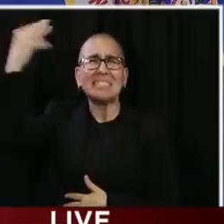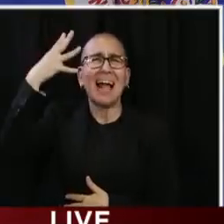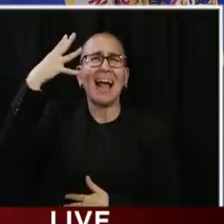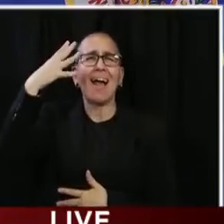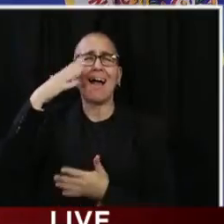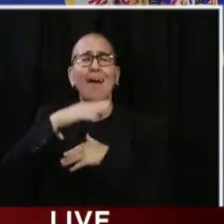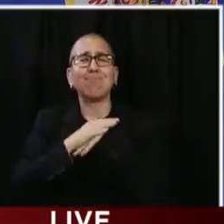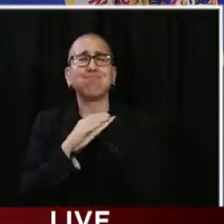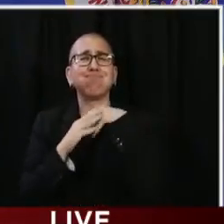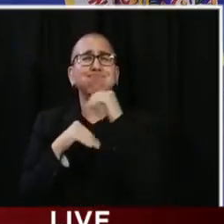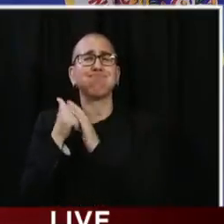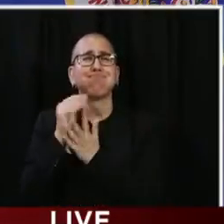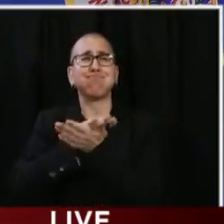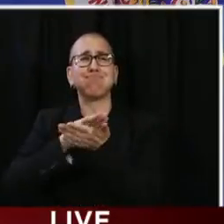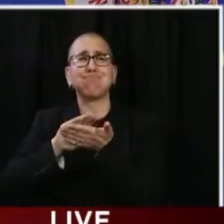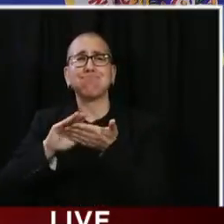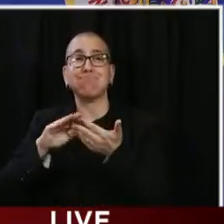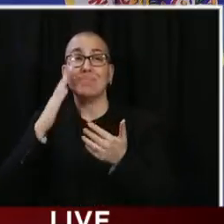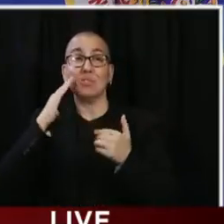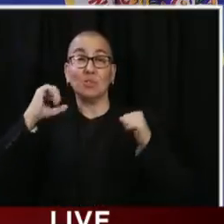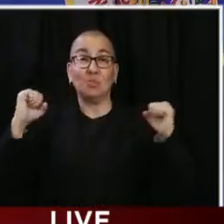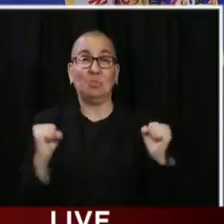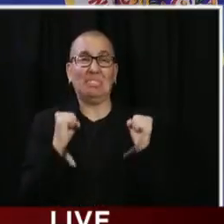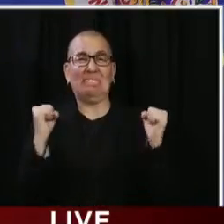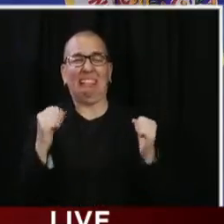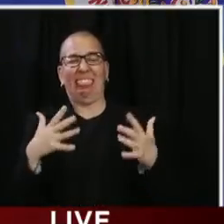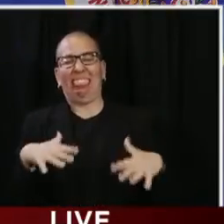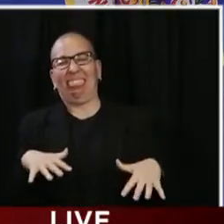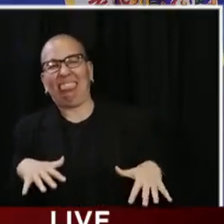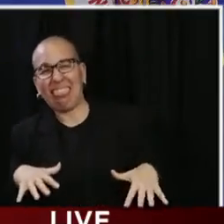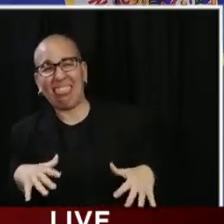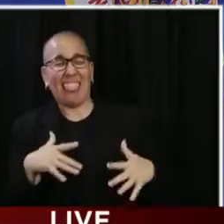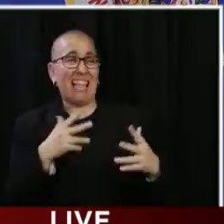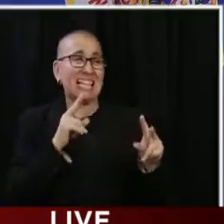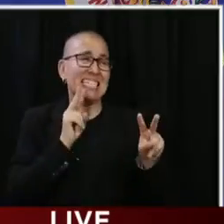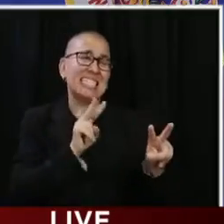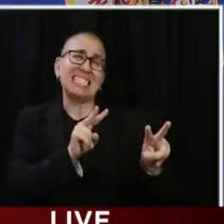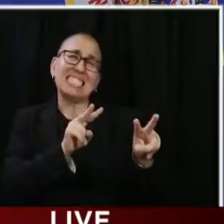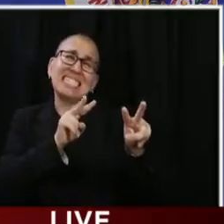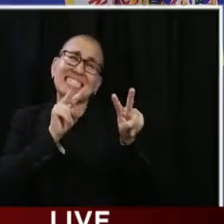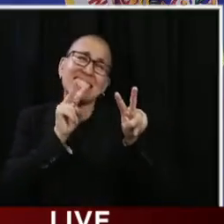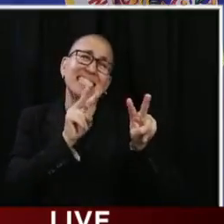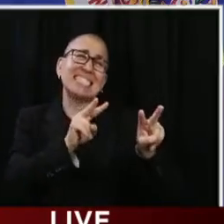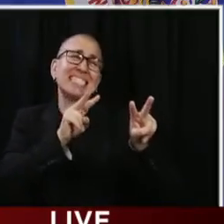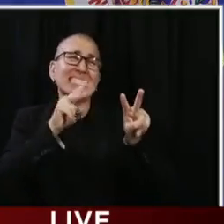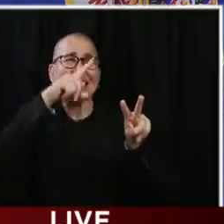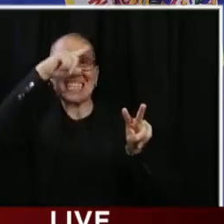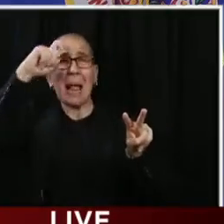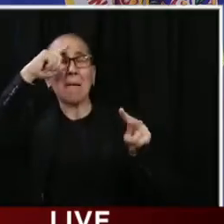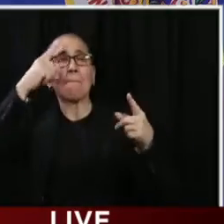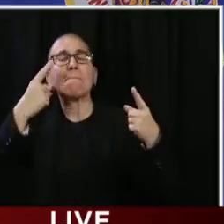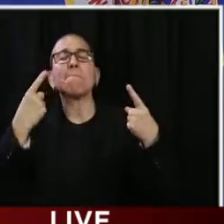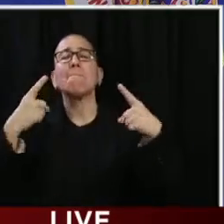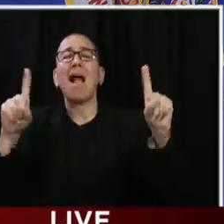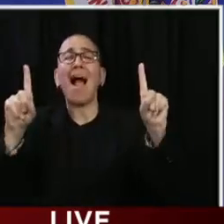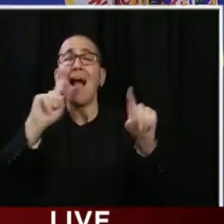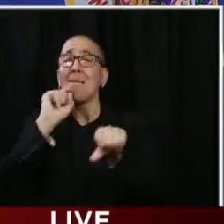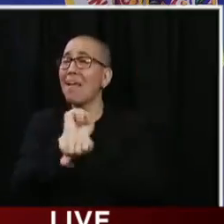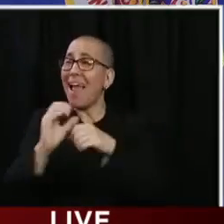spring with a touch of summer on it. And it seems almost unimaginable to many of us that in the